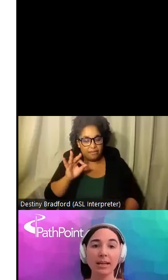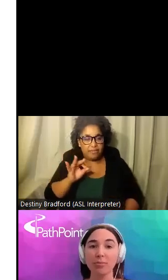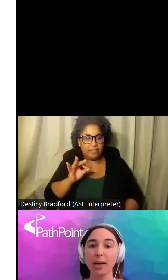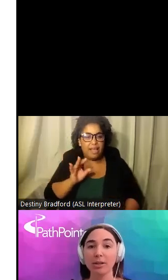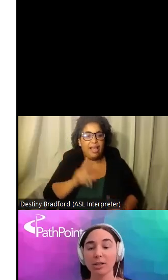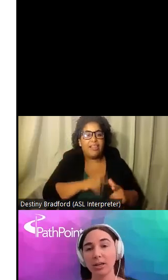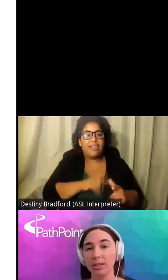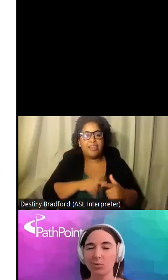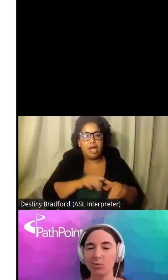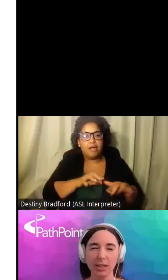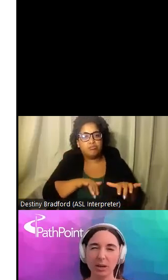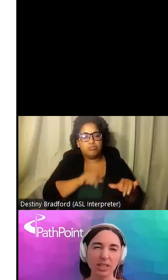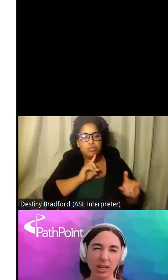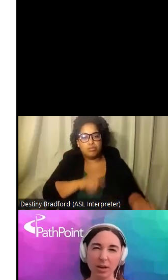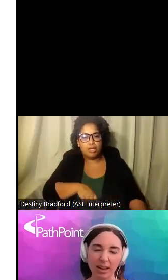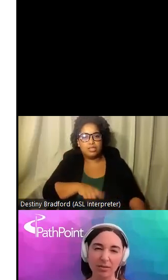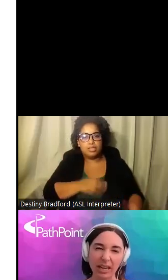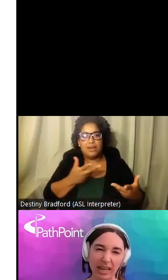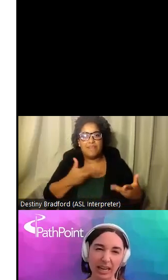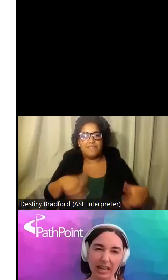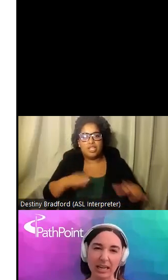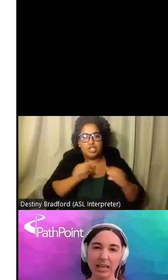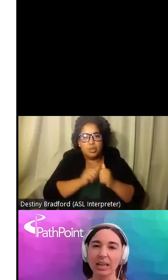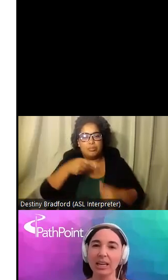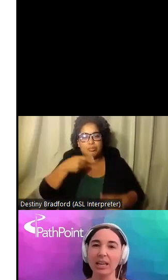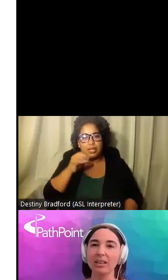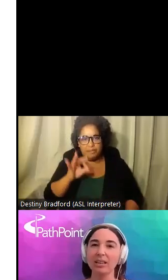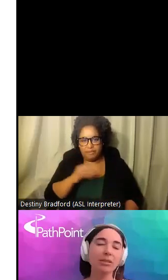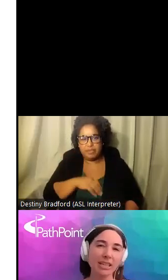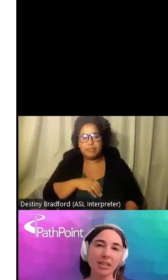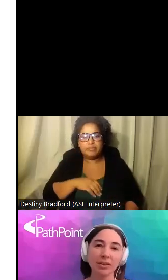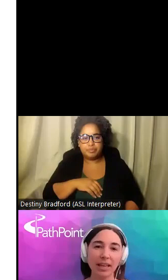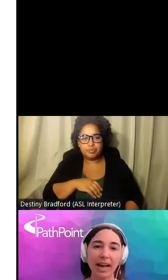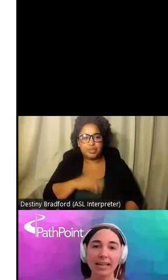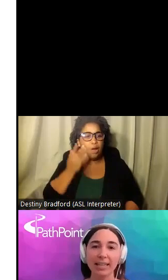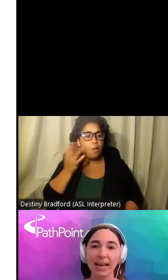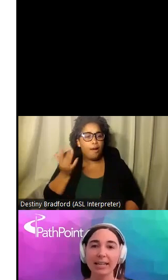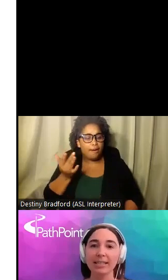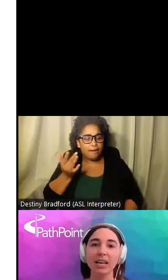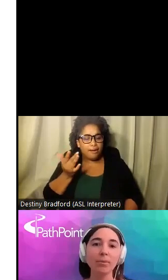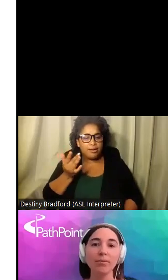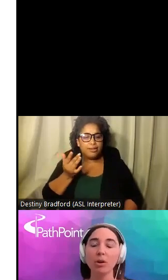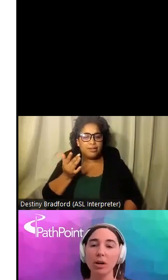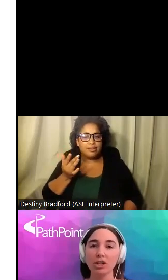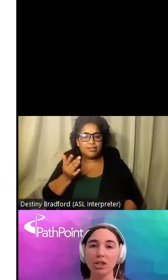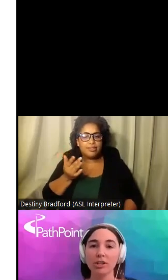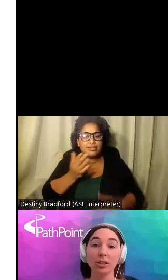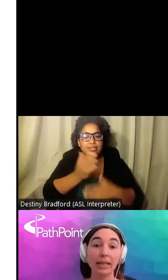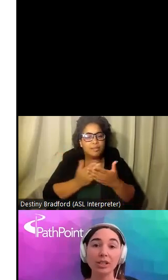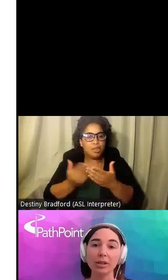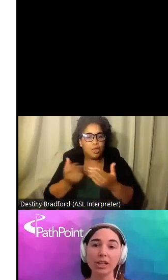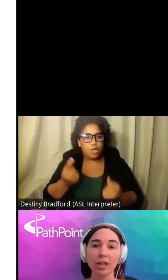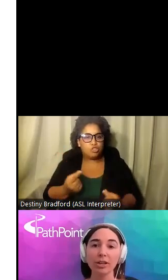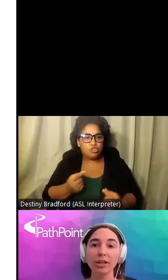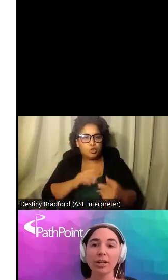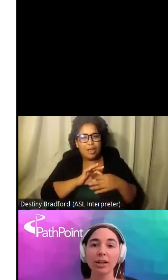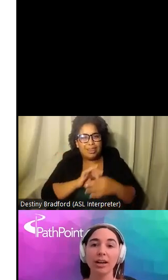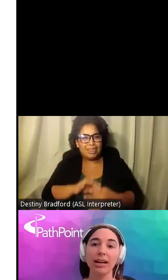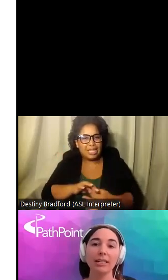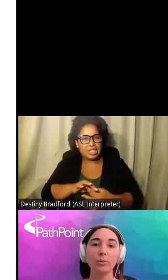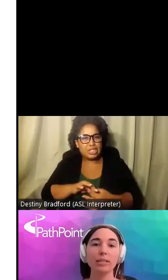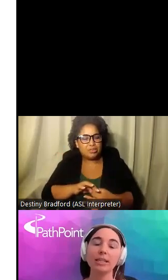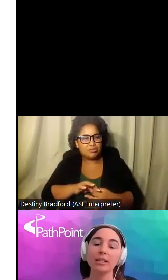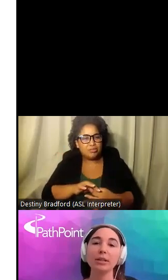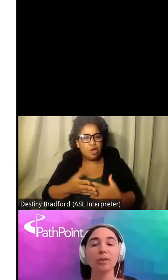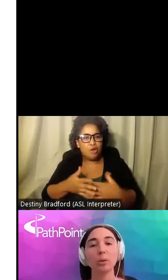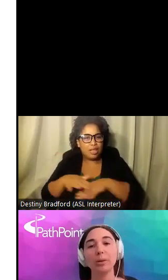then enter my responses once I was done with everything. The reason for that is that some of the questions relate to each other,